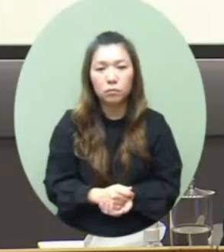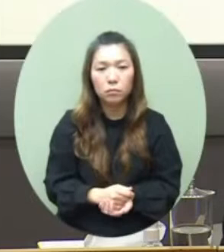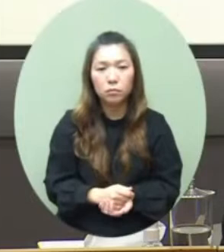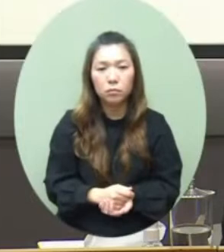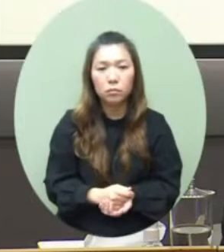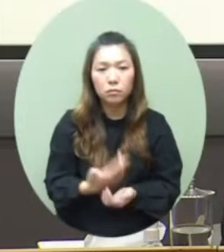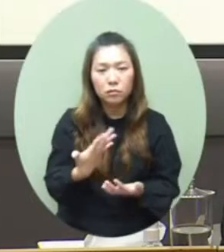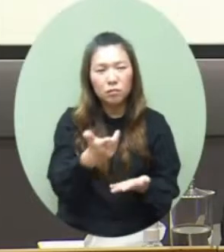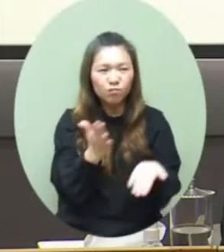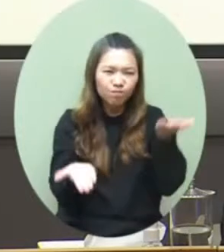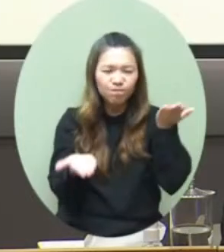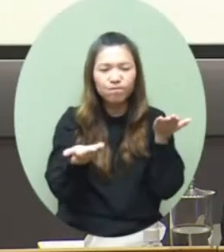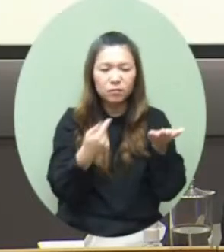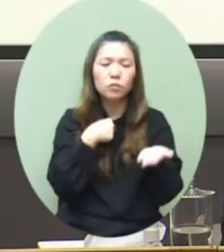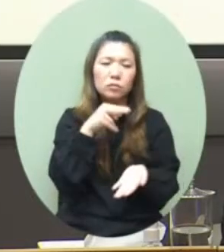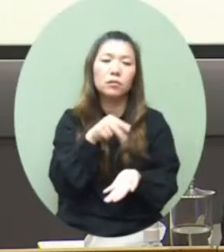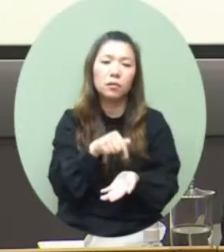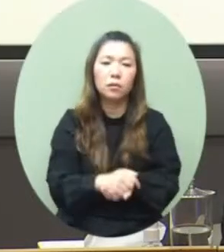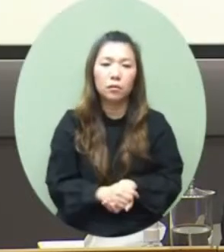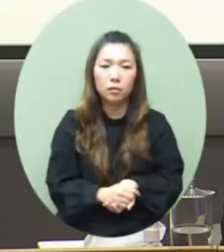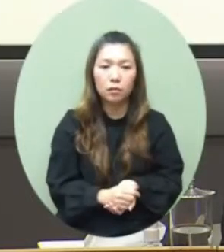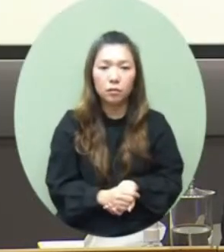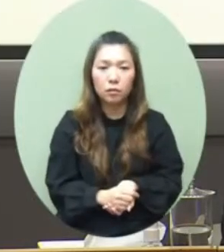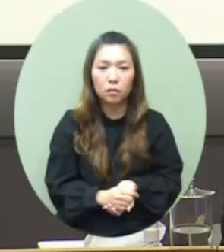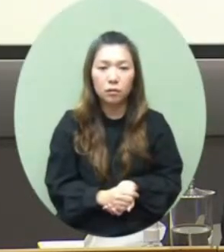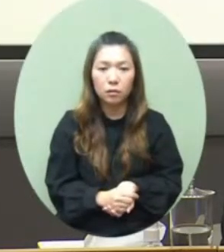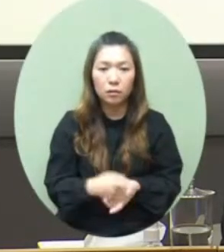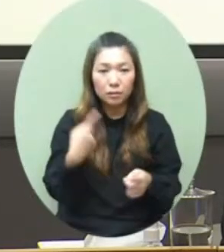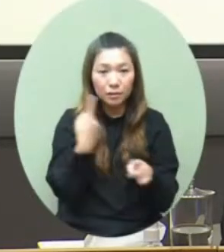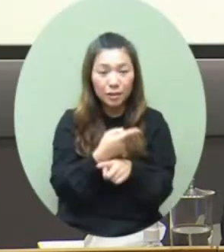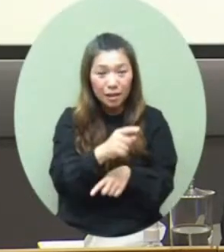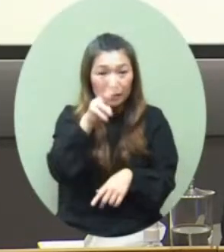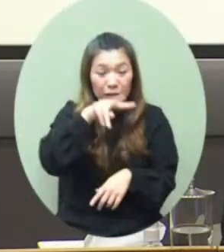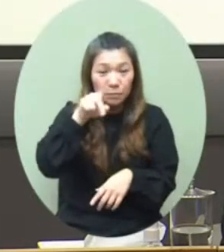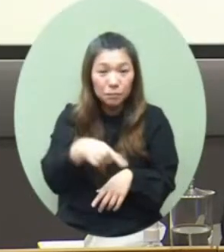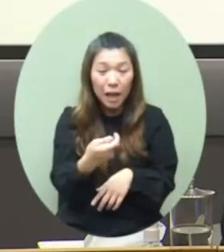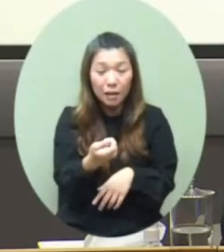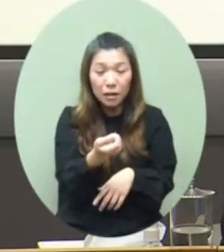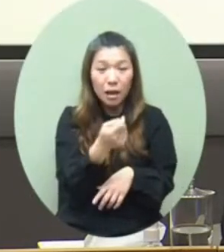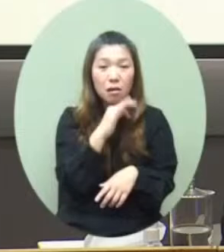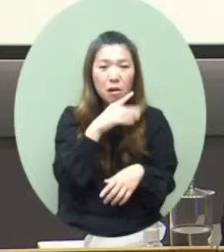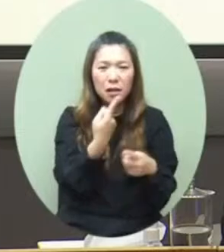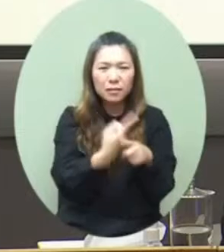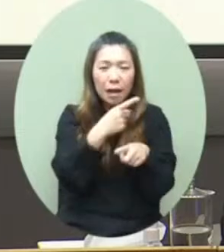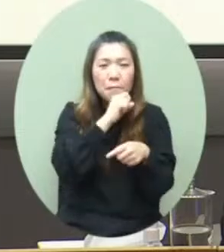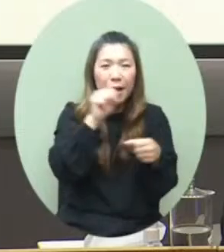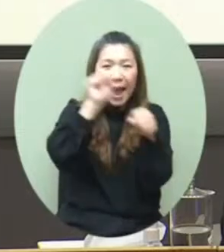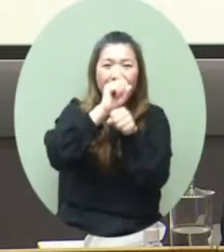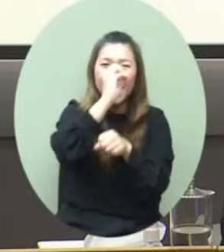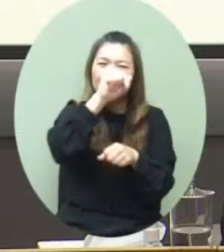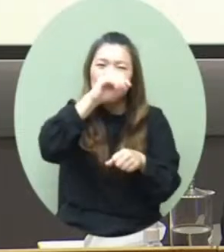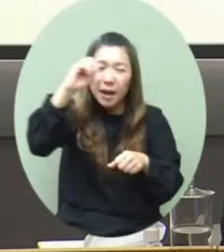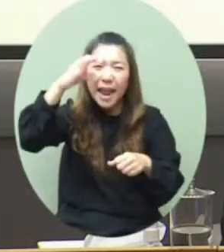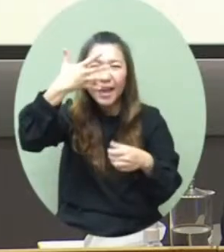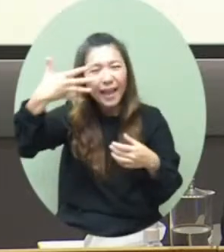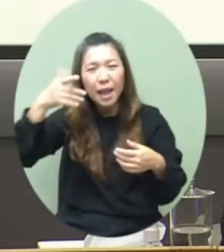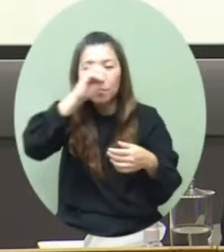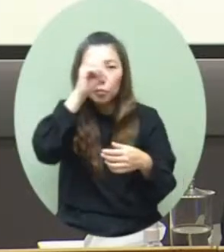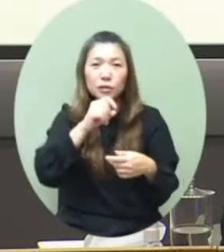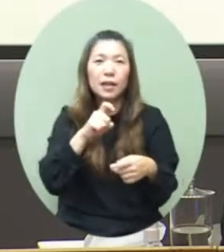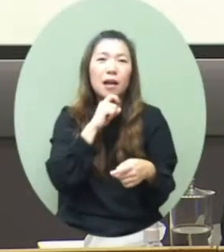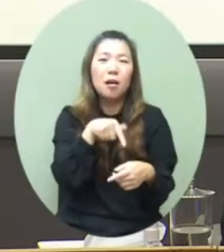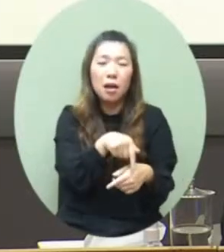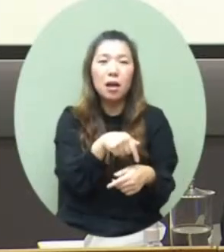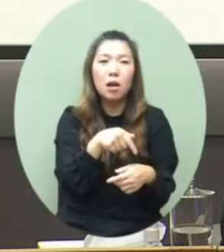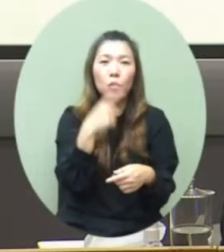The positive economic development will still take time. But can I say that this is not worth the